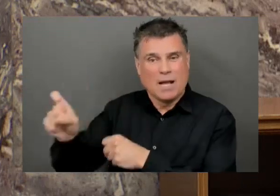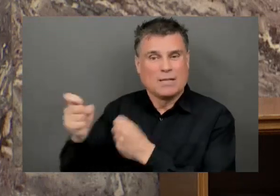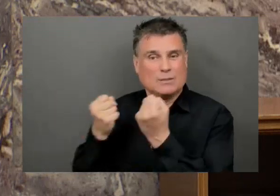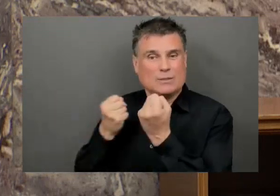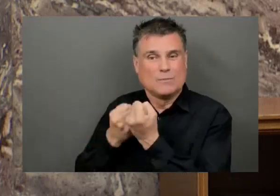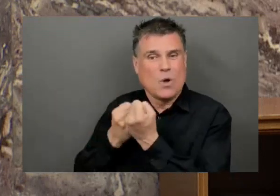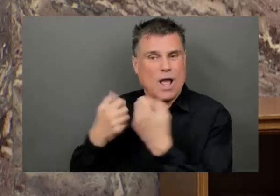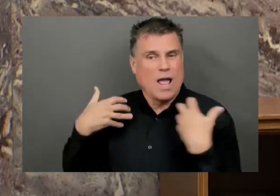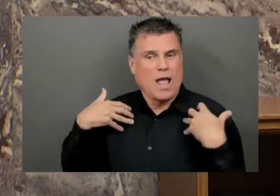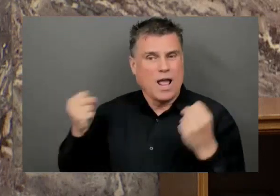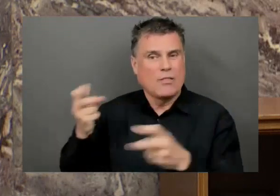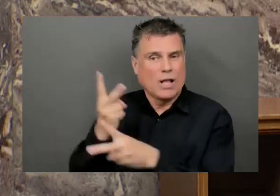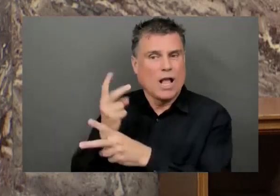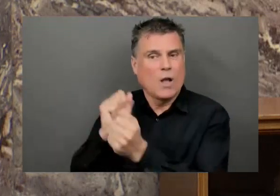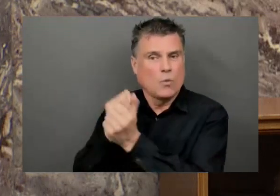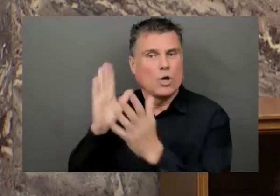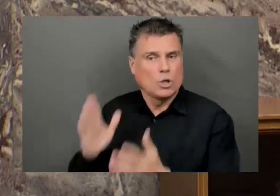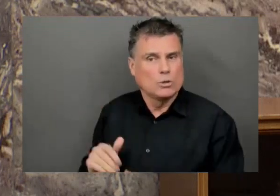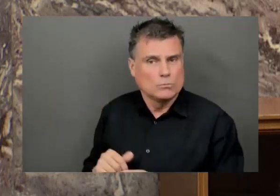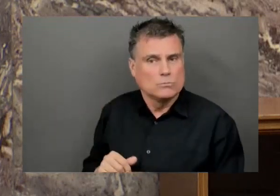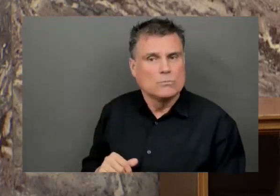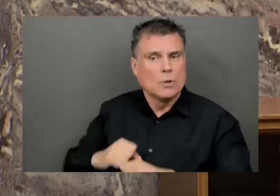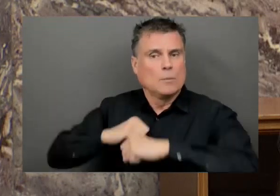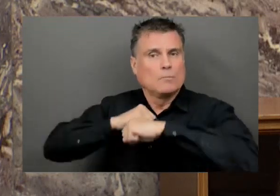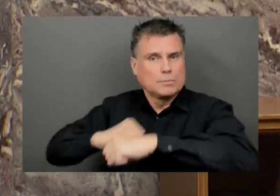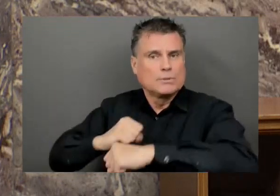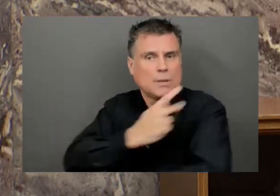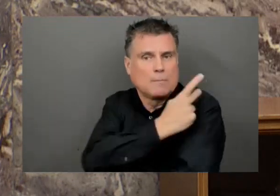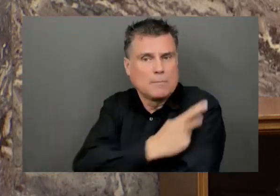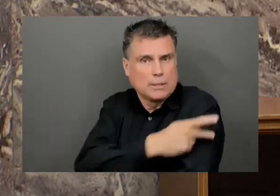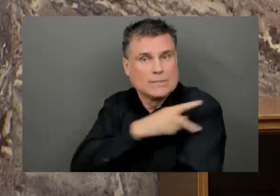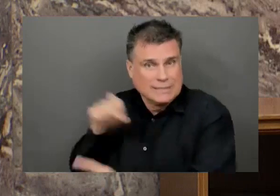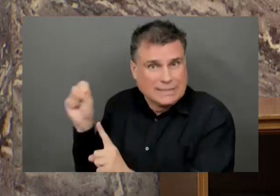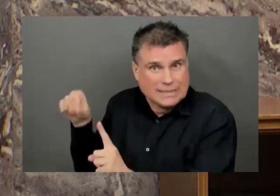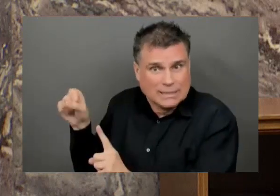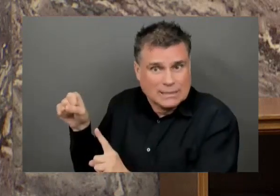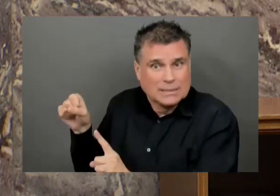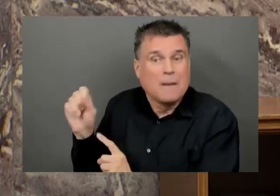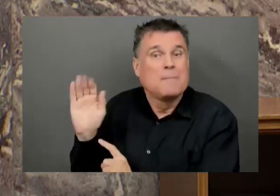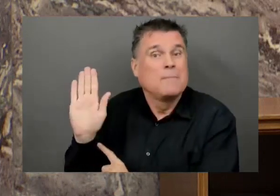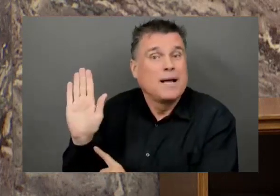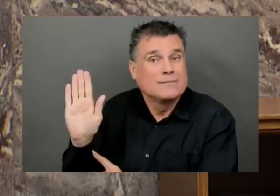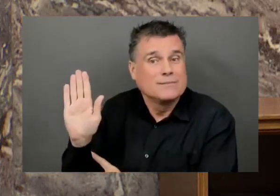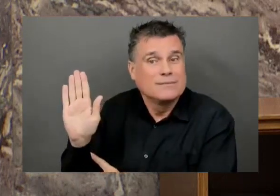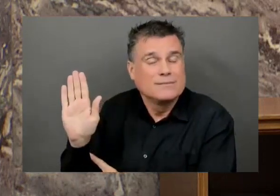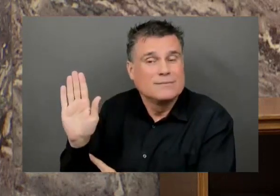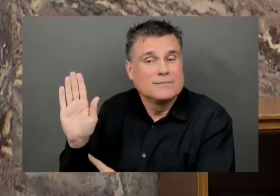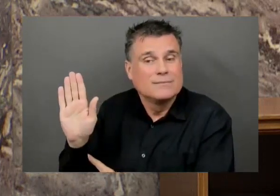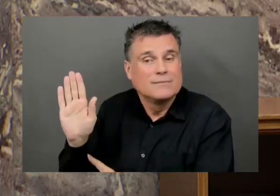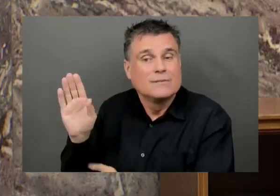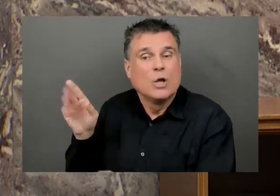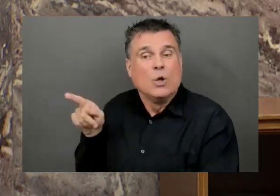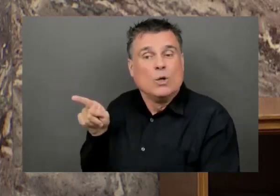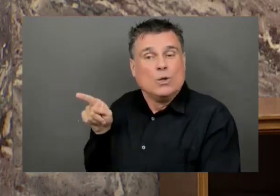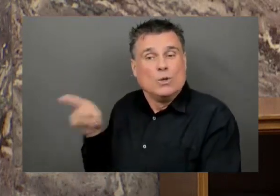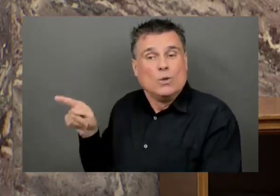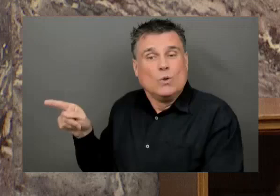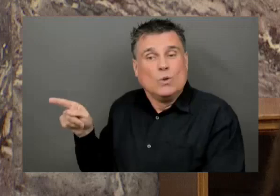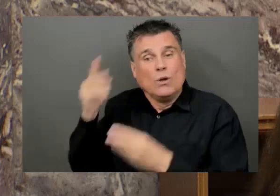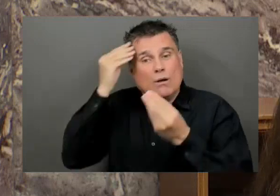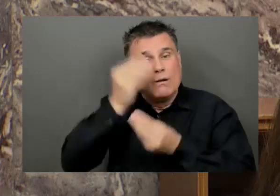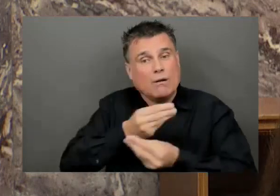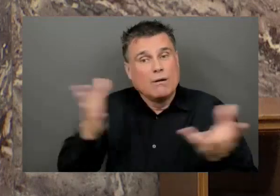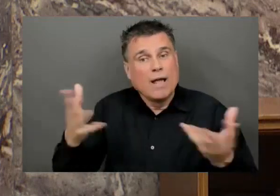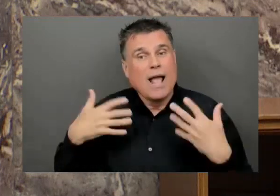healthcare workers that they can't take drugs away from people, they can't stop drug traffickers, and they